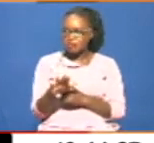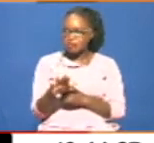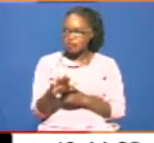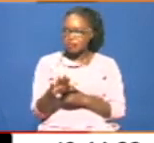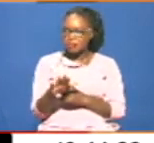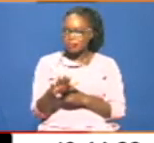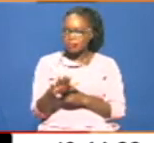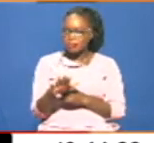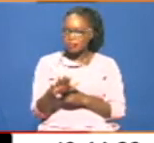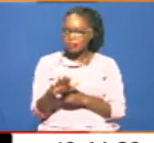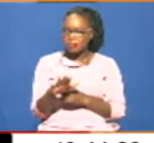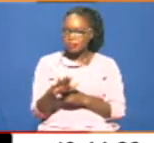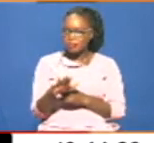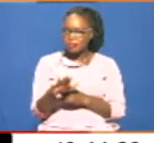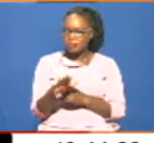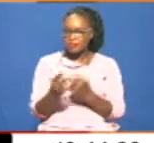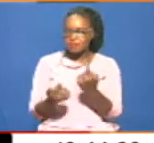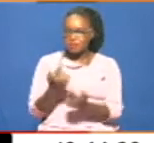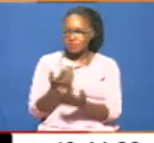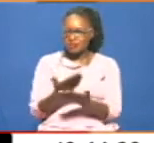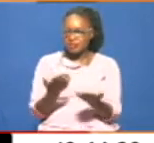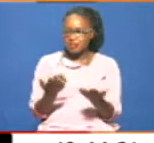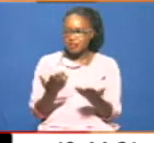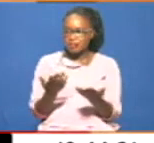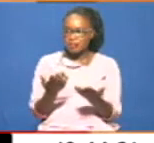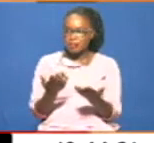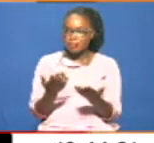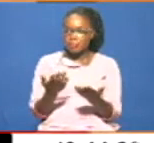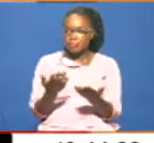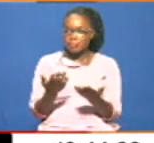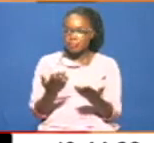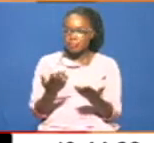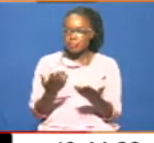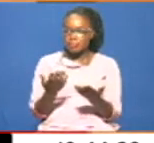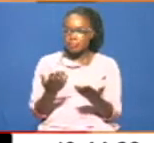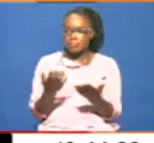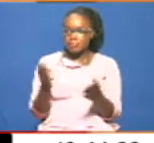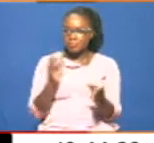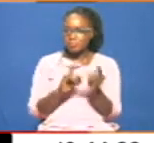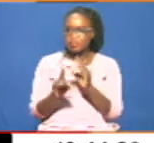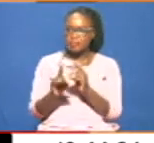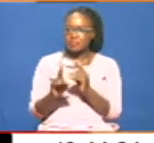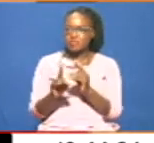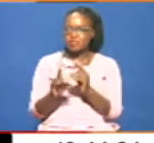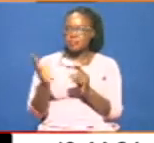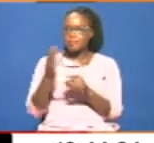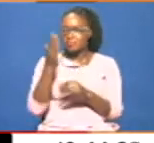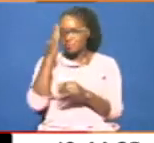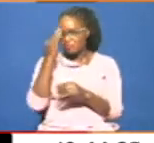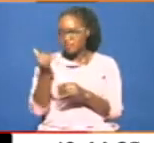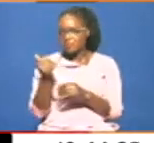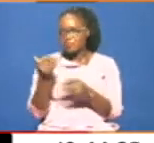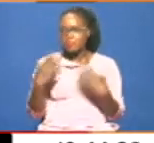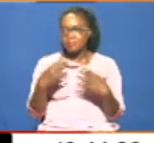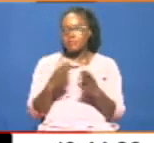stays, mm-hmm. where it sits. And of course, because of it, you know, depending on how disciplined one is, you may never know, because there are people who will